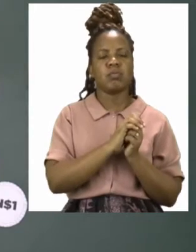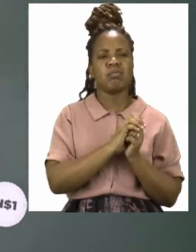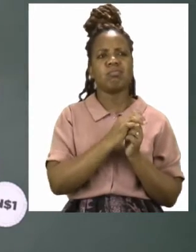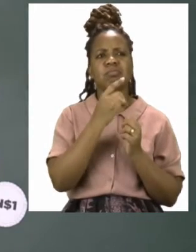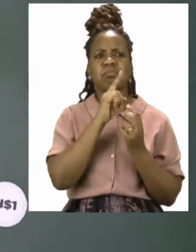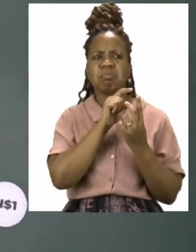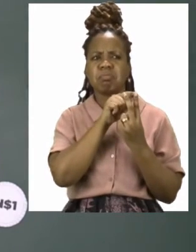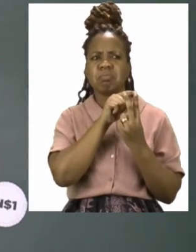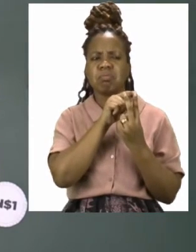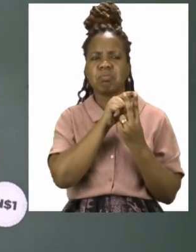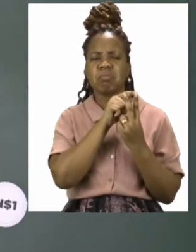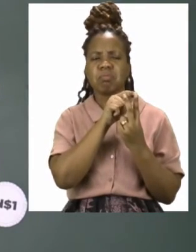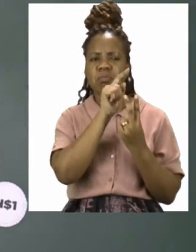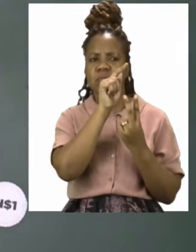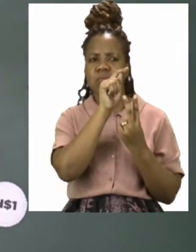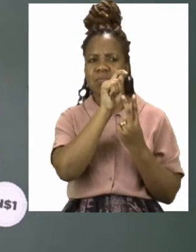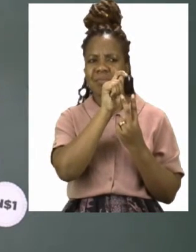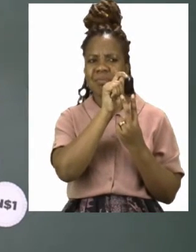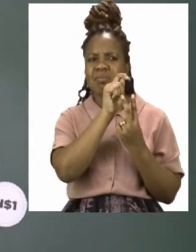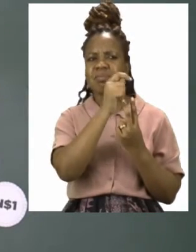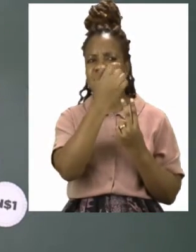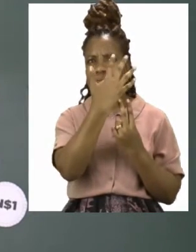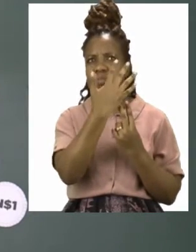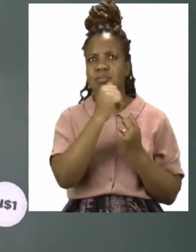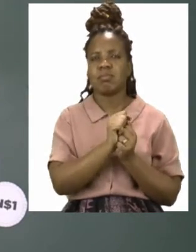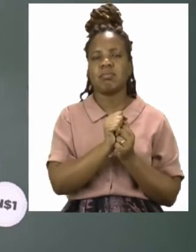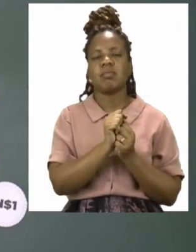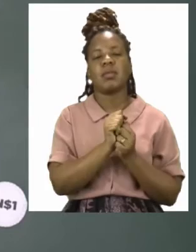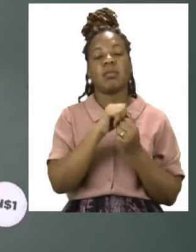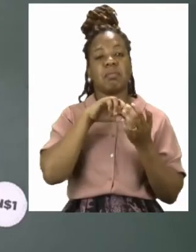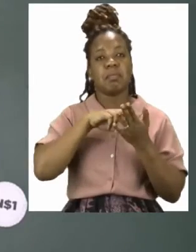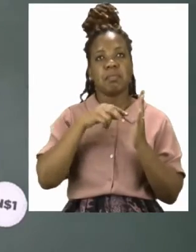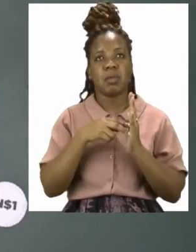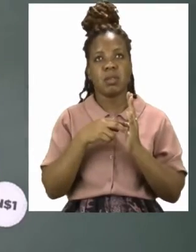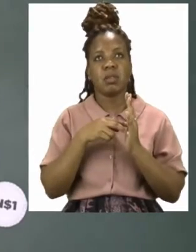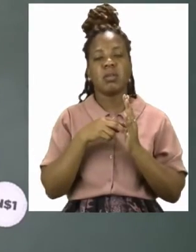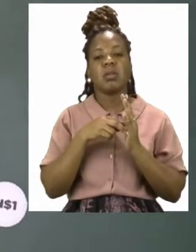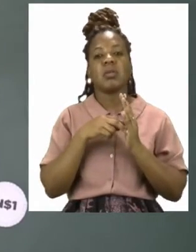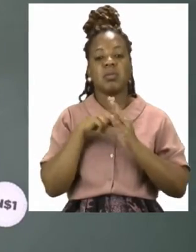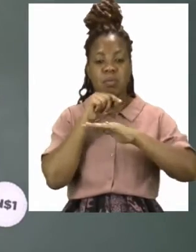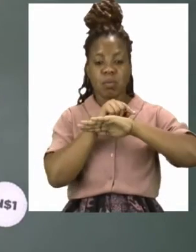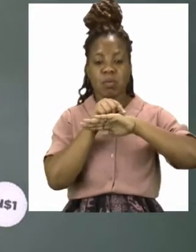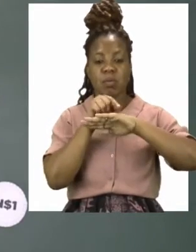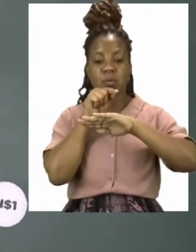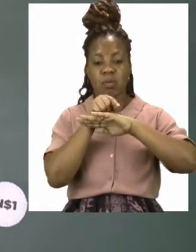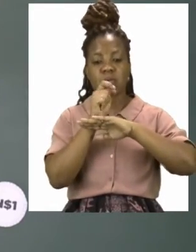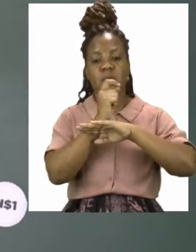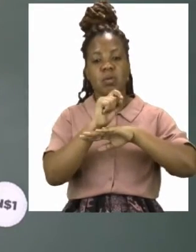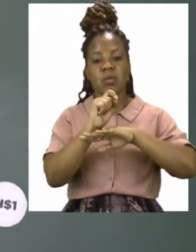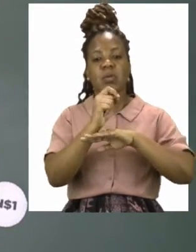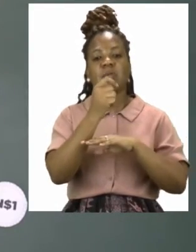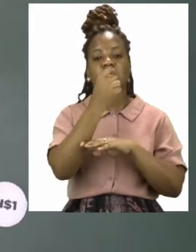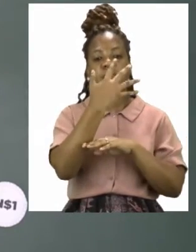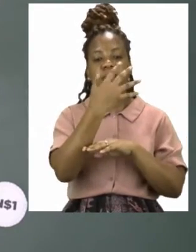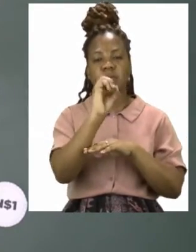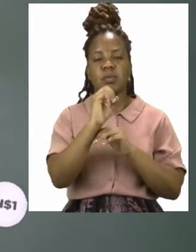tens, which makes our number 50. Remember, tens is friends with